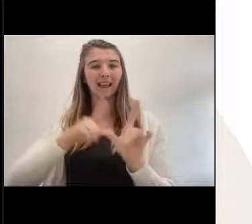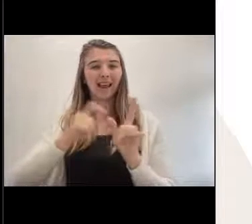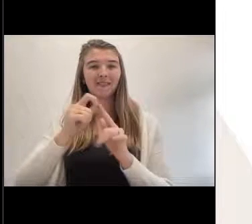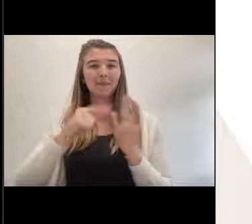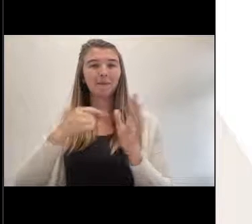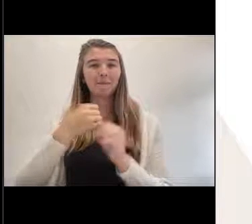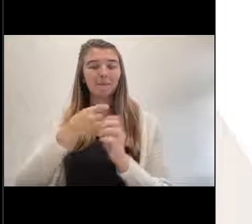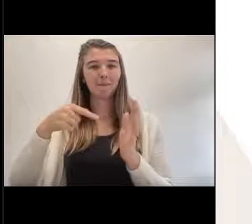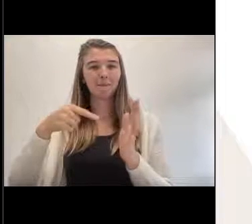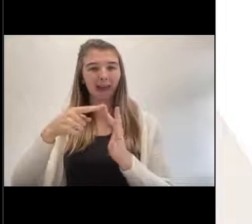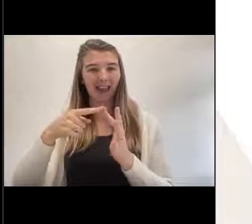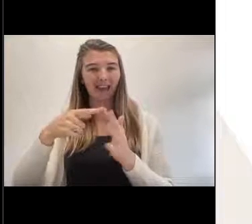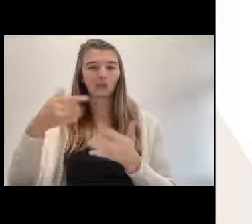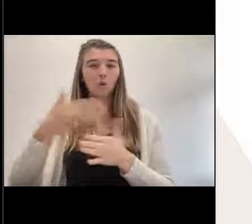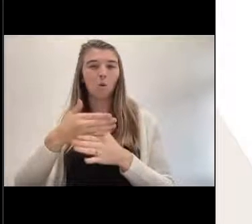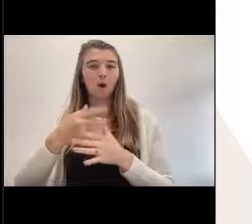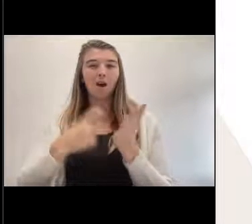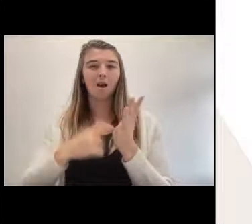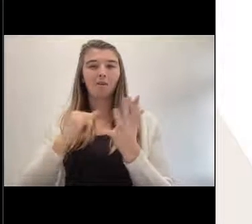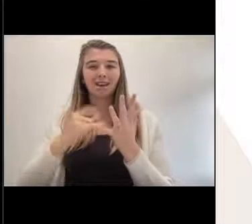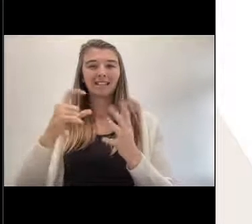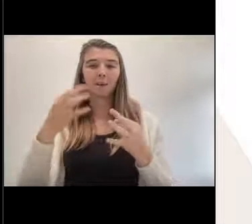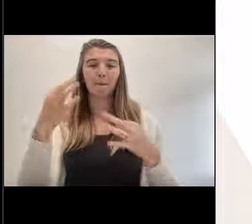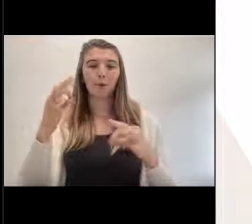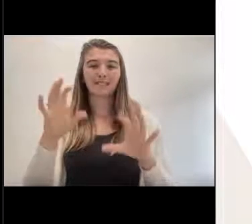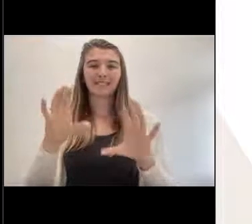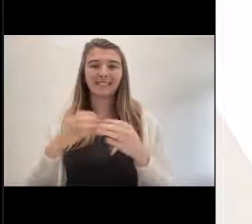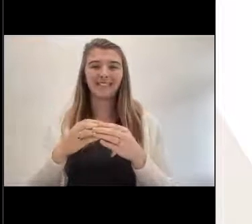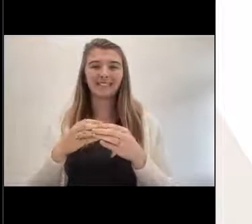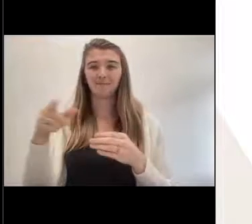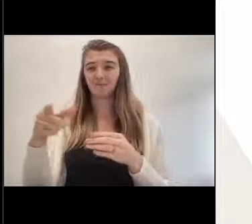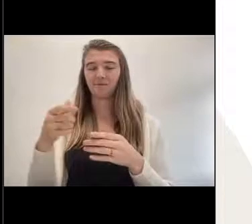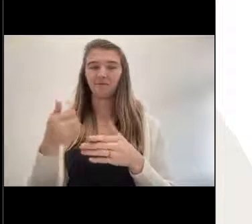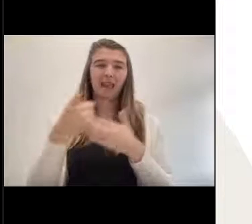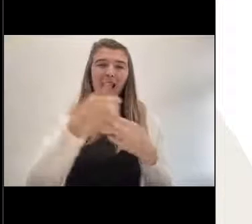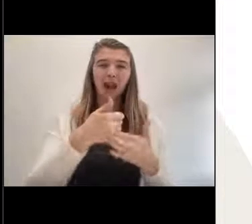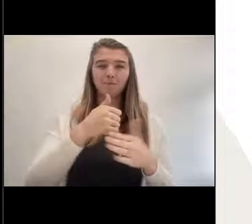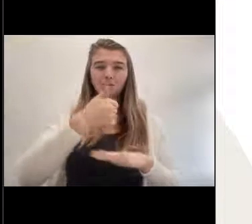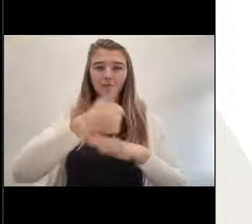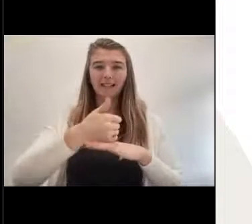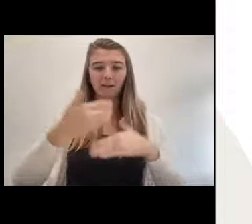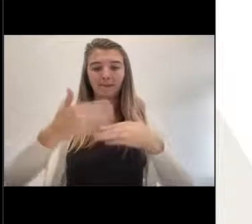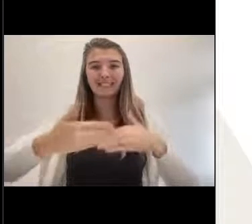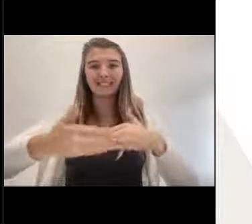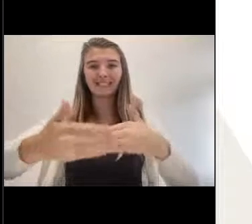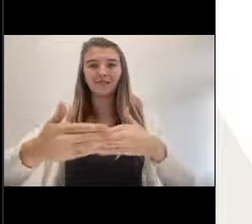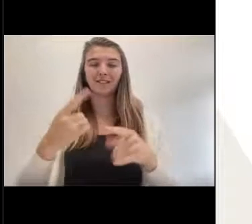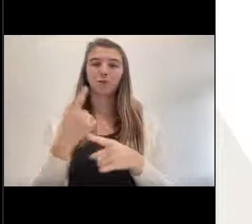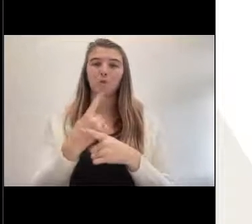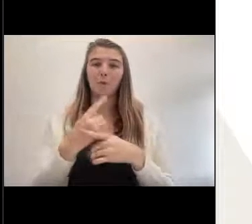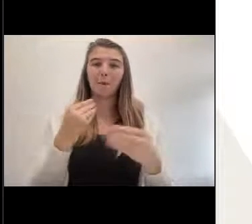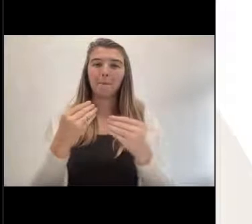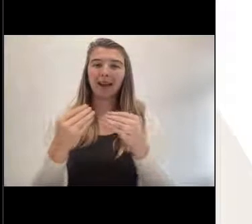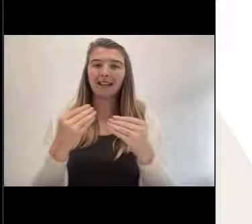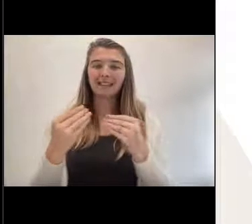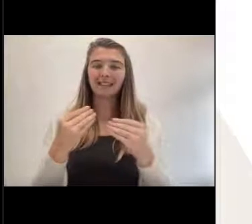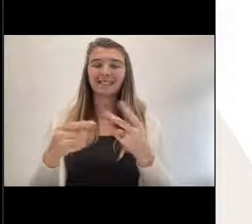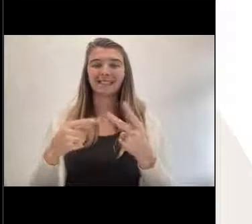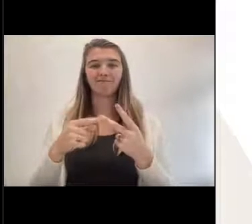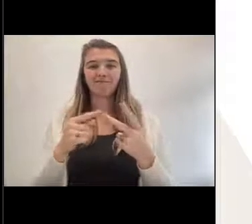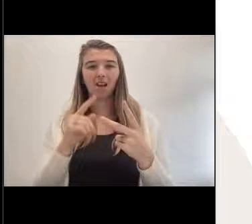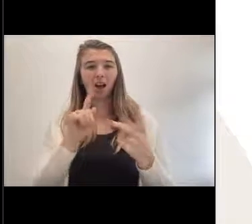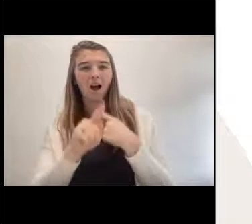with us here at Chemistry World to put together a series of webinars looking at progressive plastics, answering key questions. And this time we're